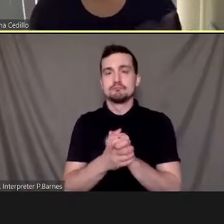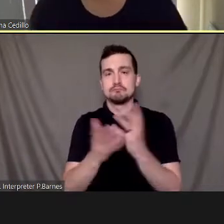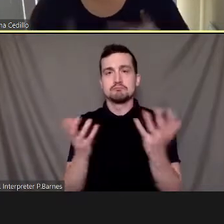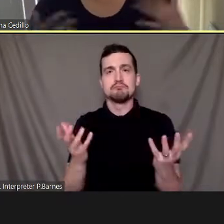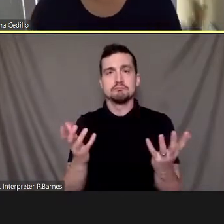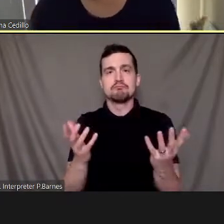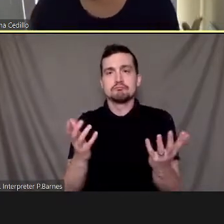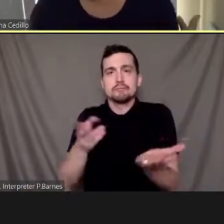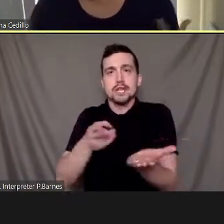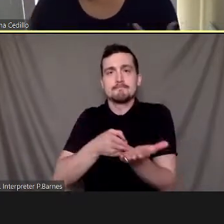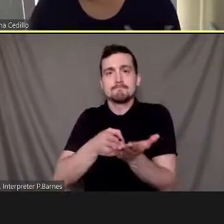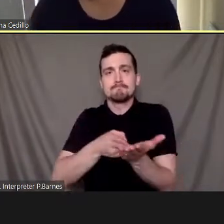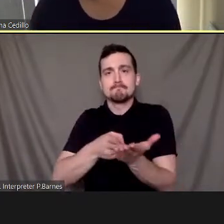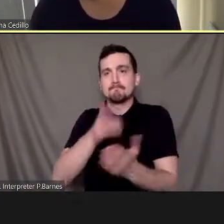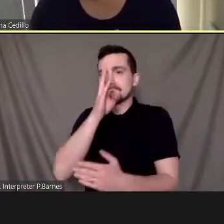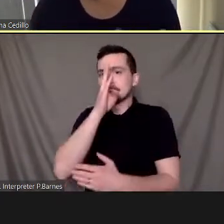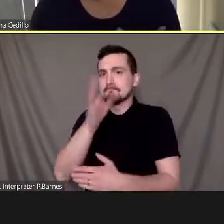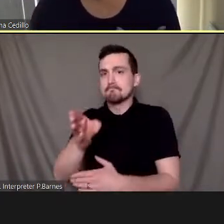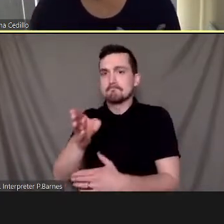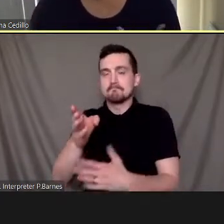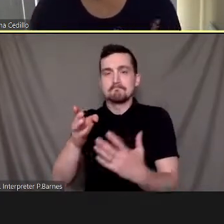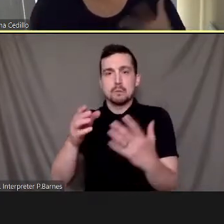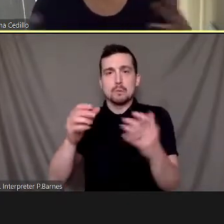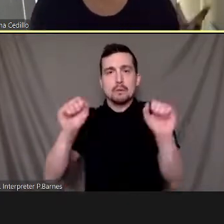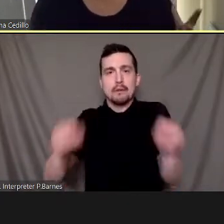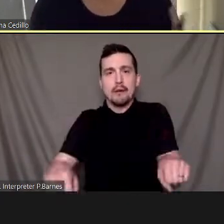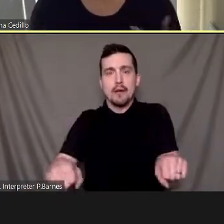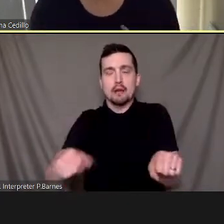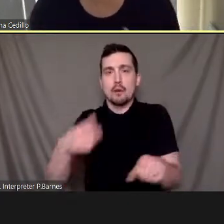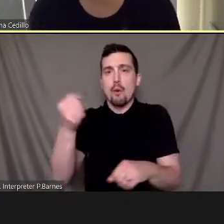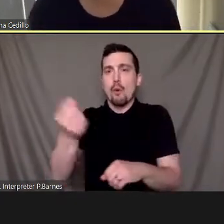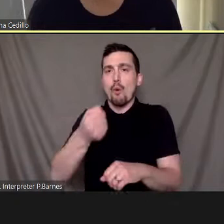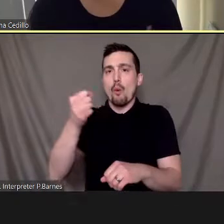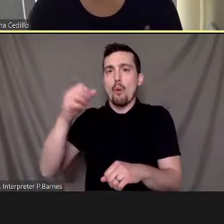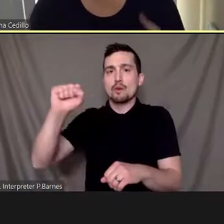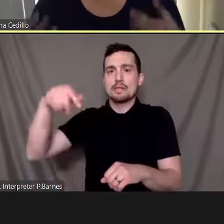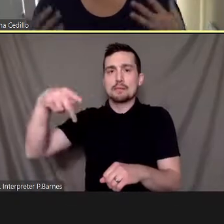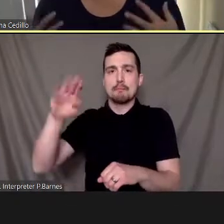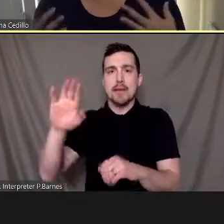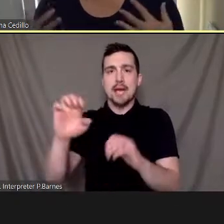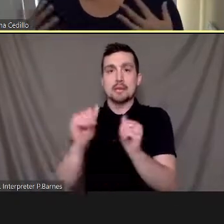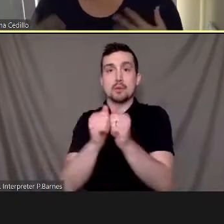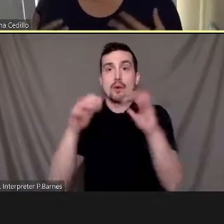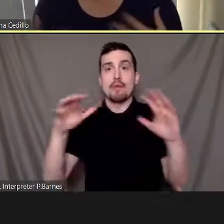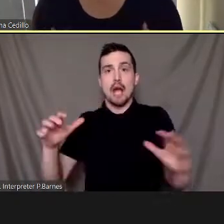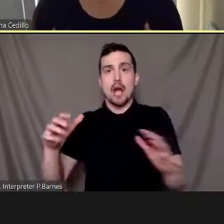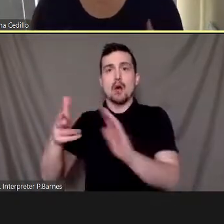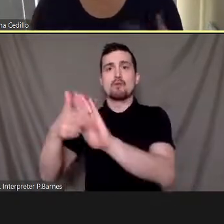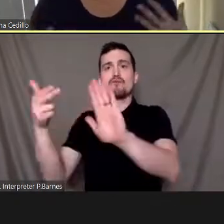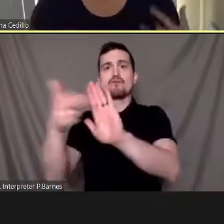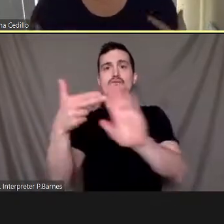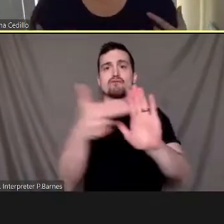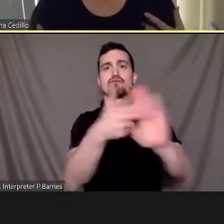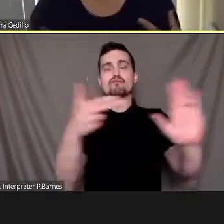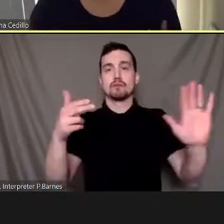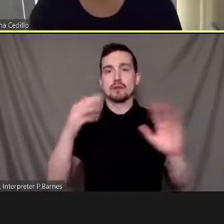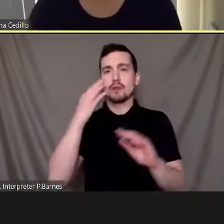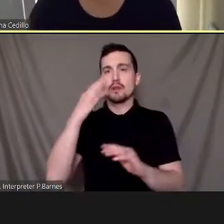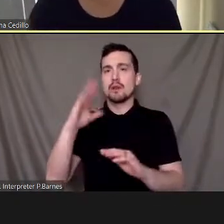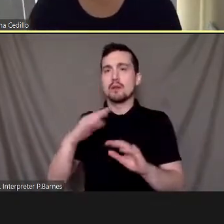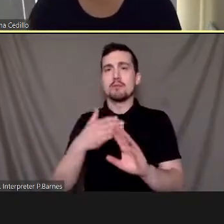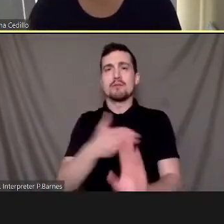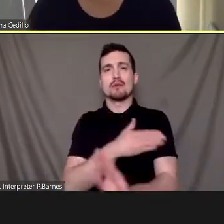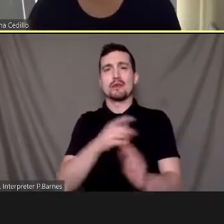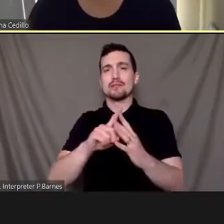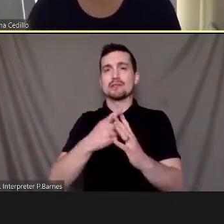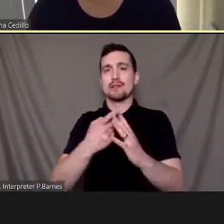upfront about being able to hold space without stereotyping. So one of the things that I do when I start any